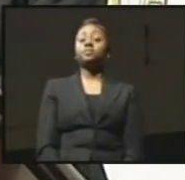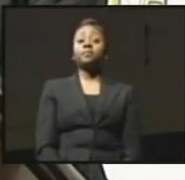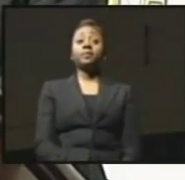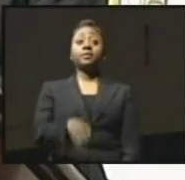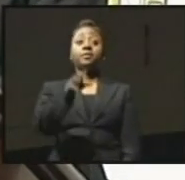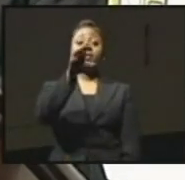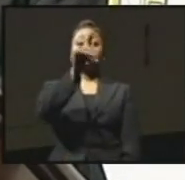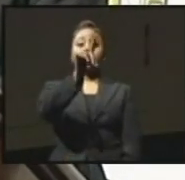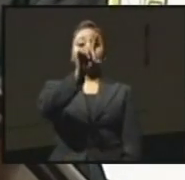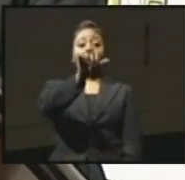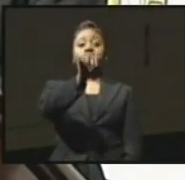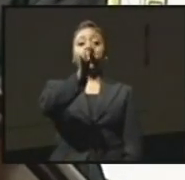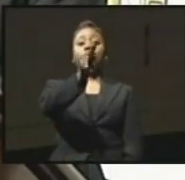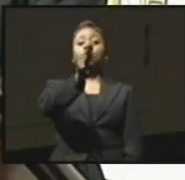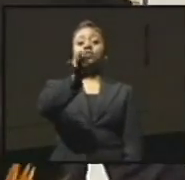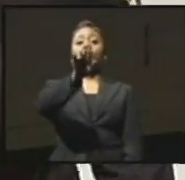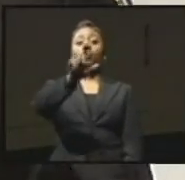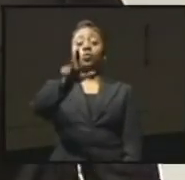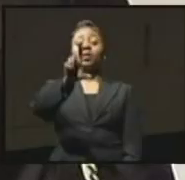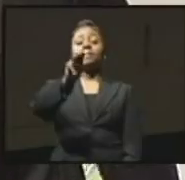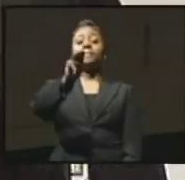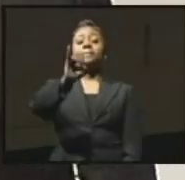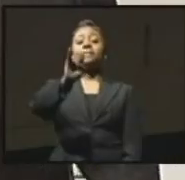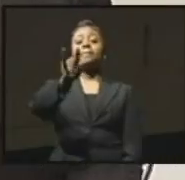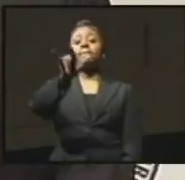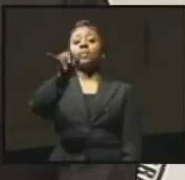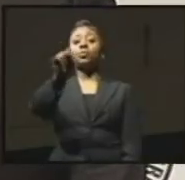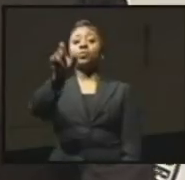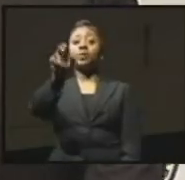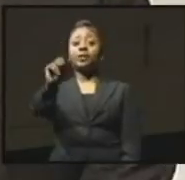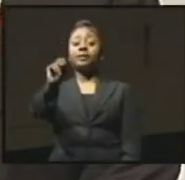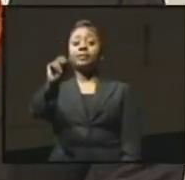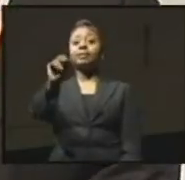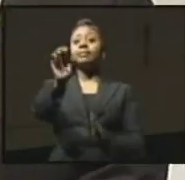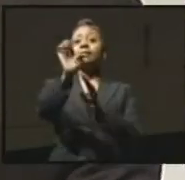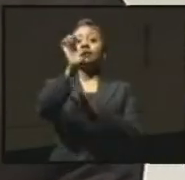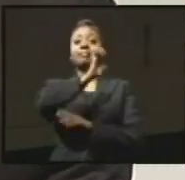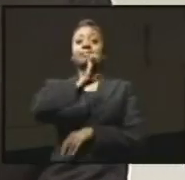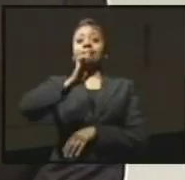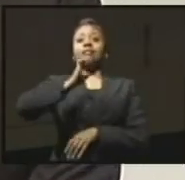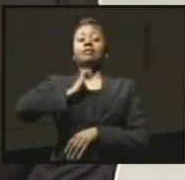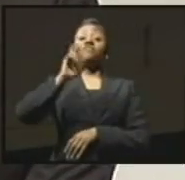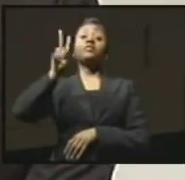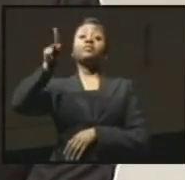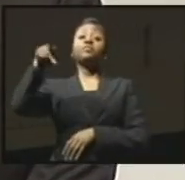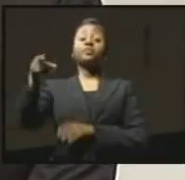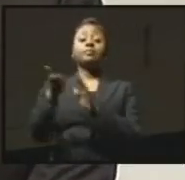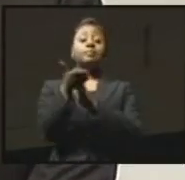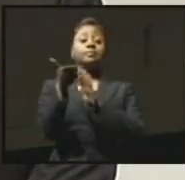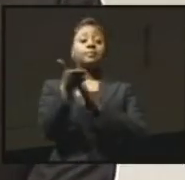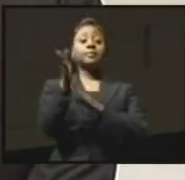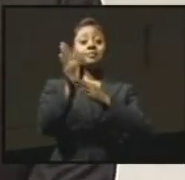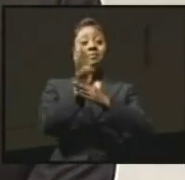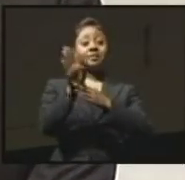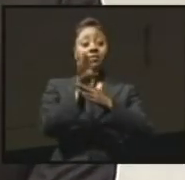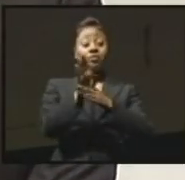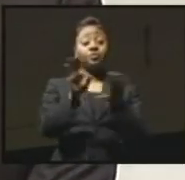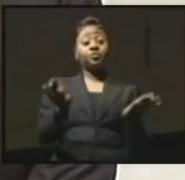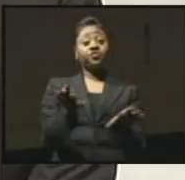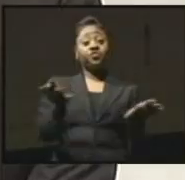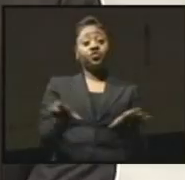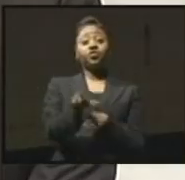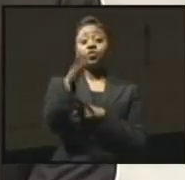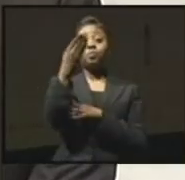Mr. Darrell Middleton, Executive Vice President, Operations and Business Performances, Blue Cross Blue Shield